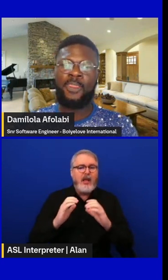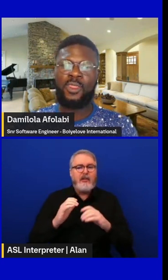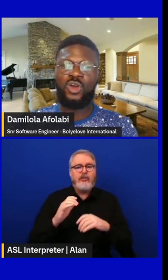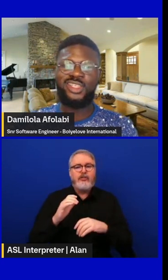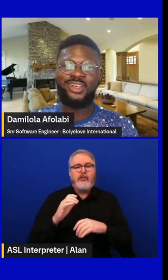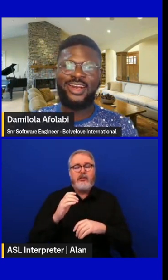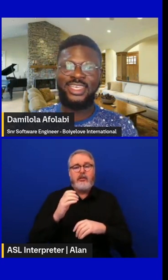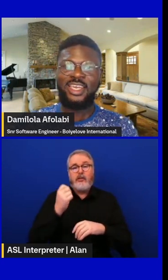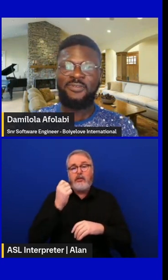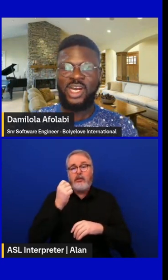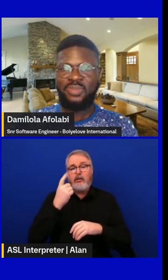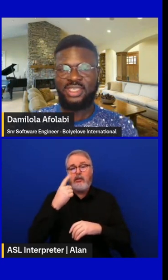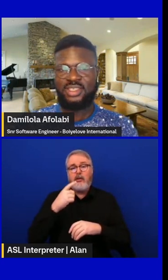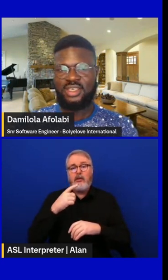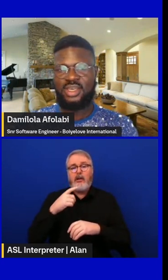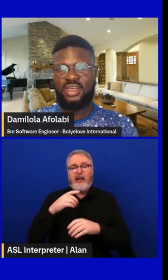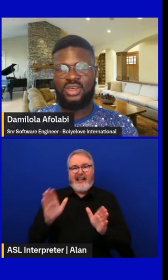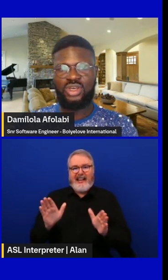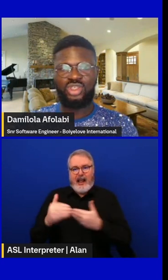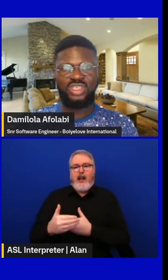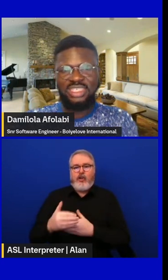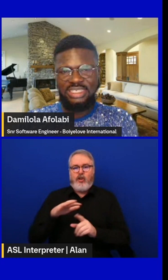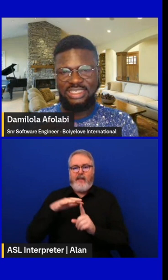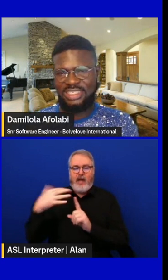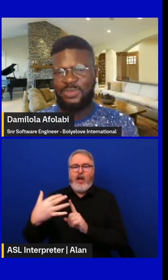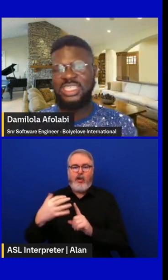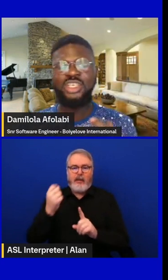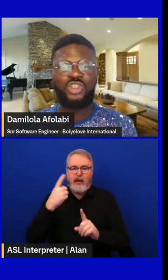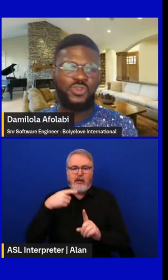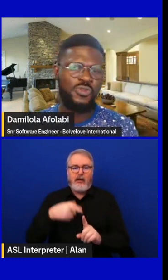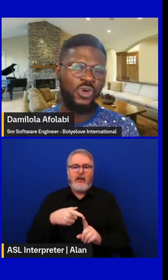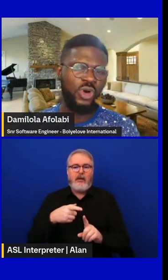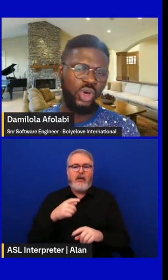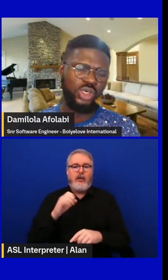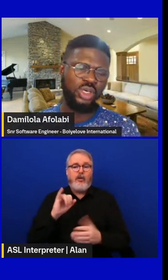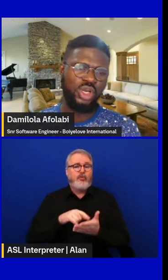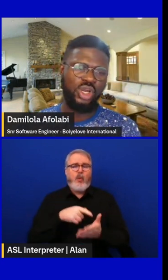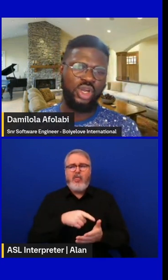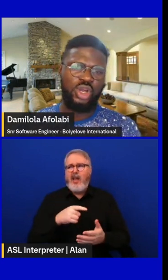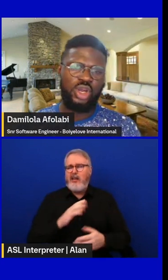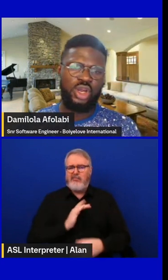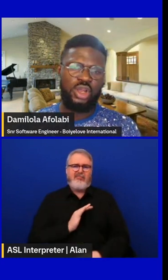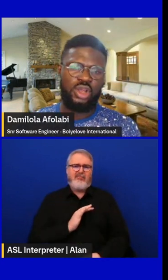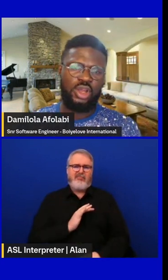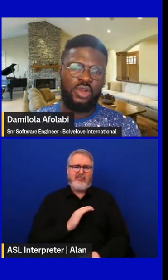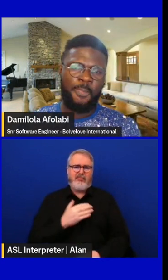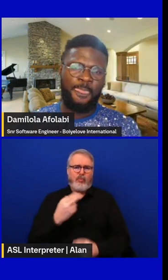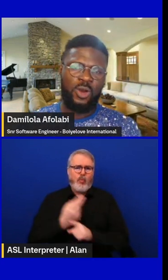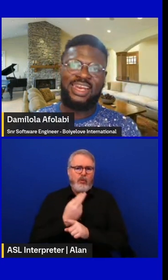in containerized environment. So this is especially useful for